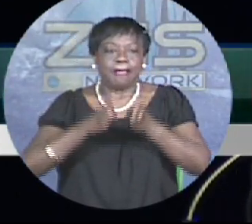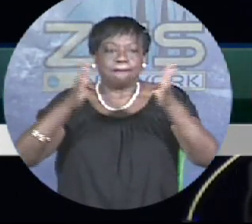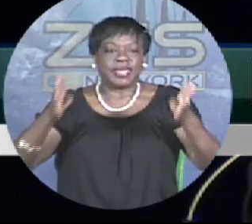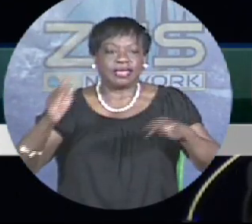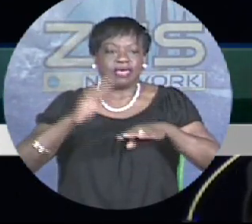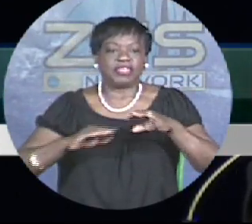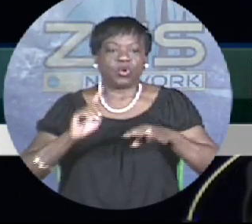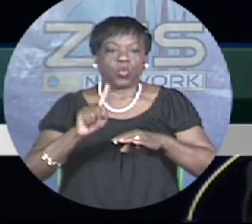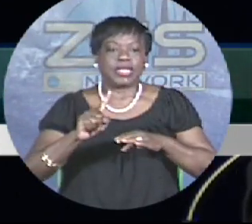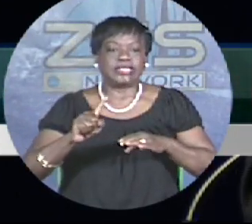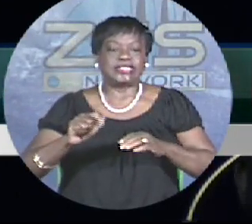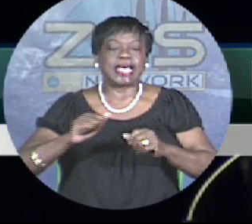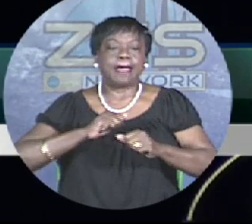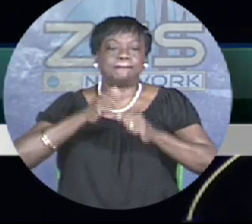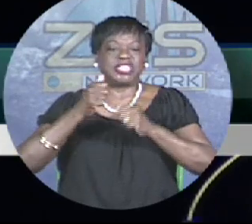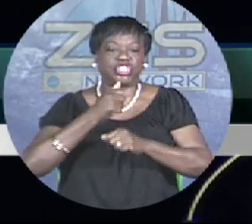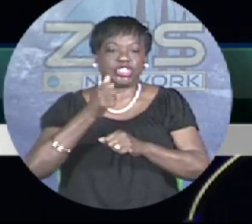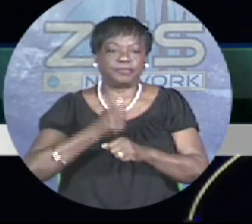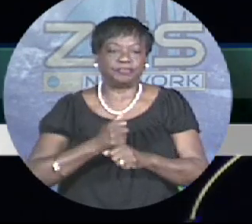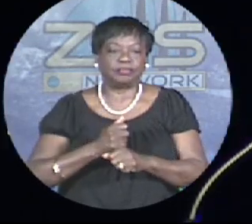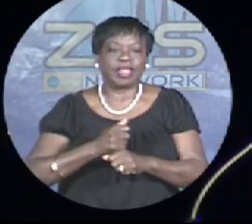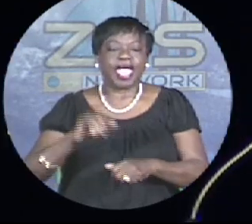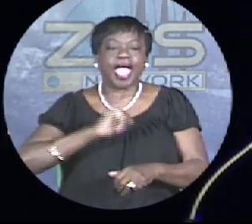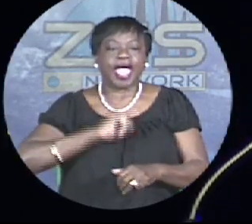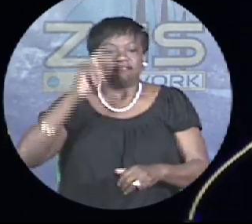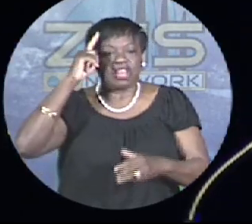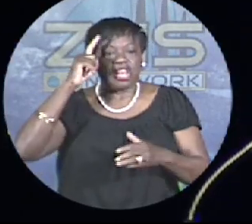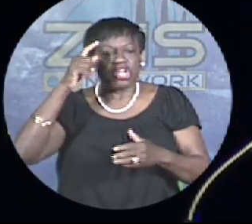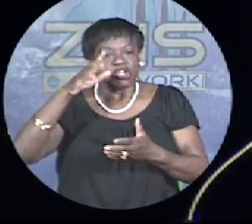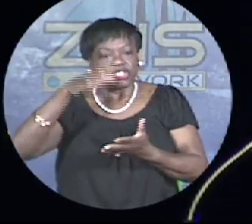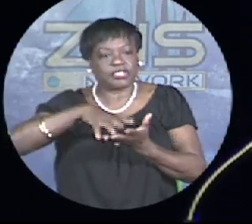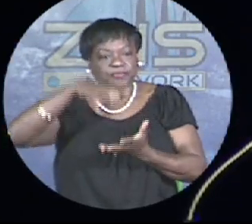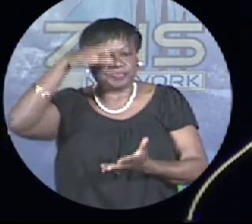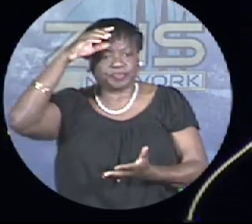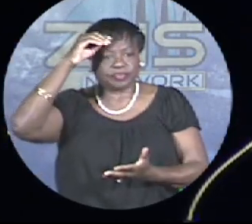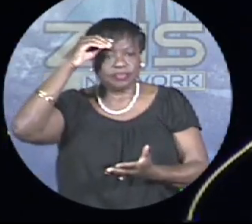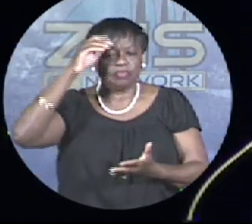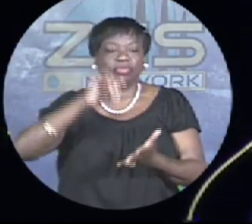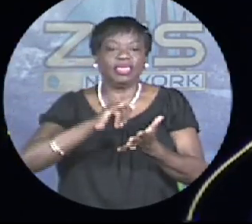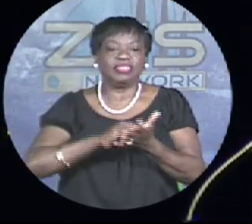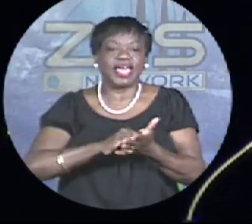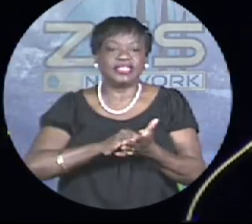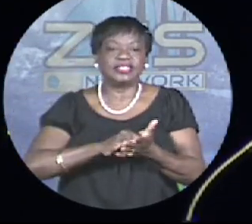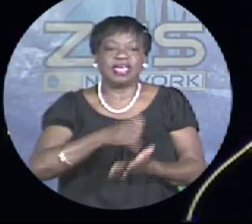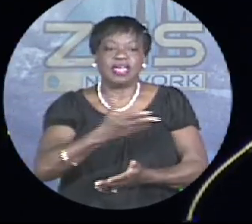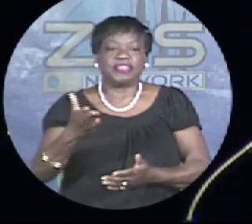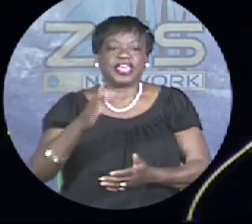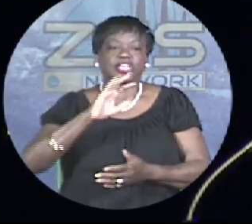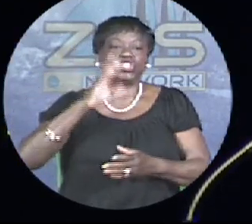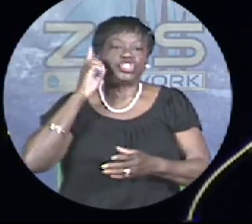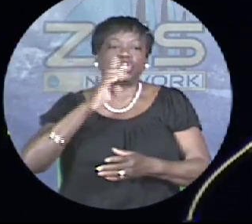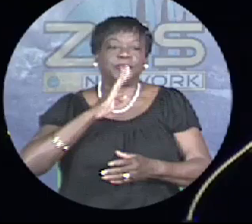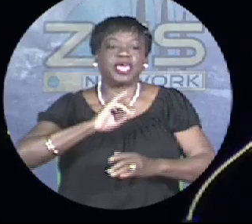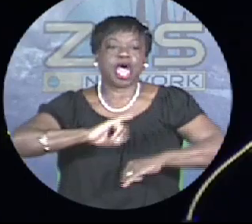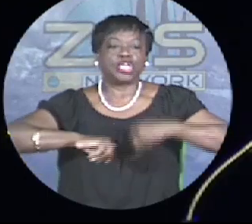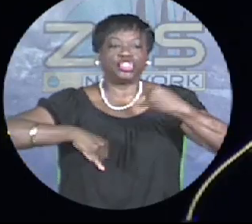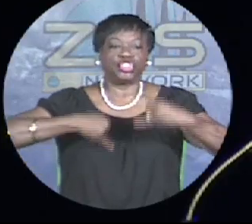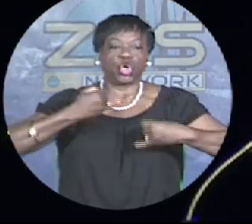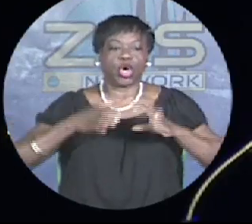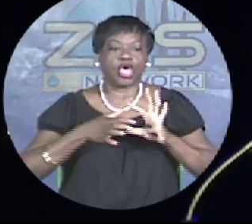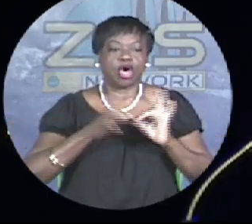ambition. I have also learned that there should be a joy of